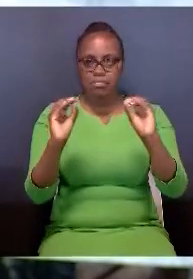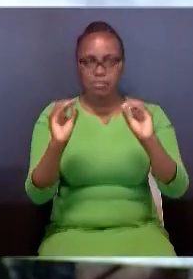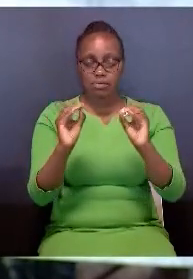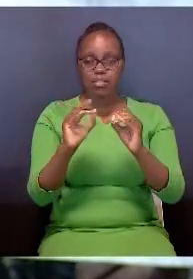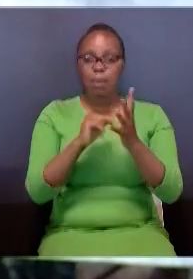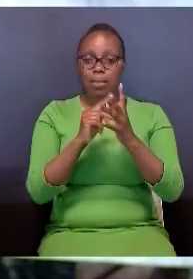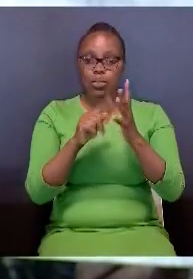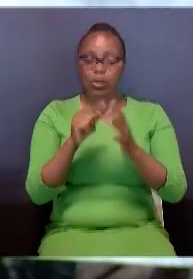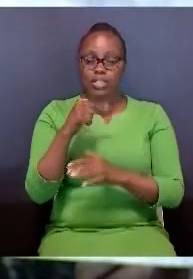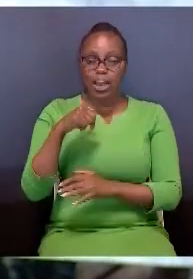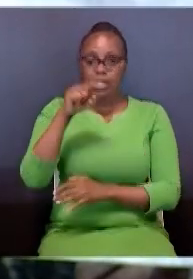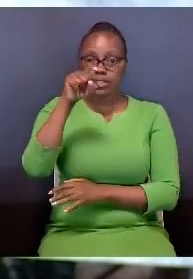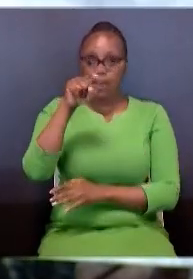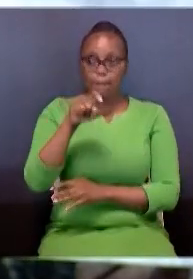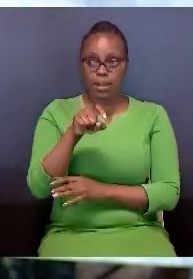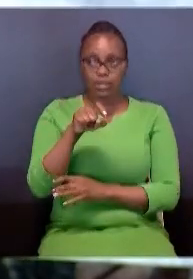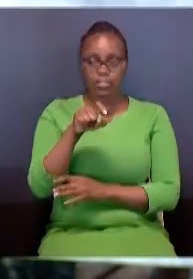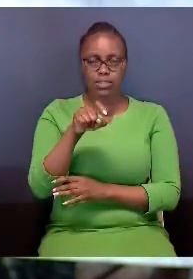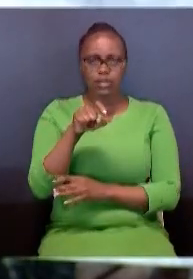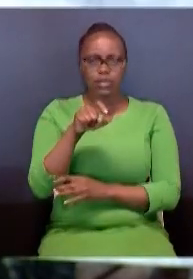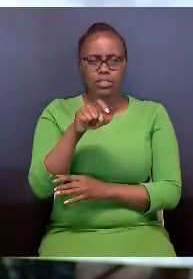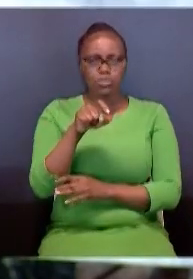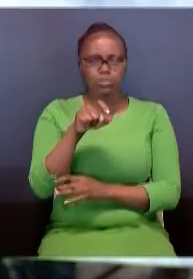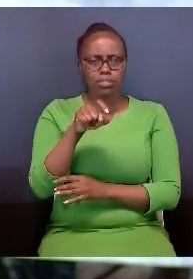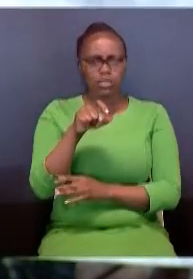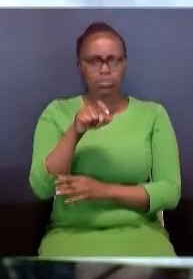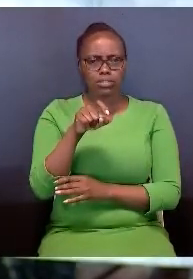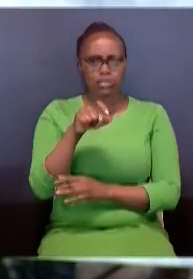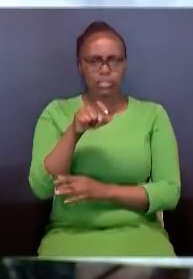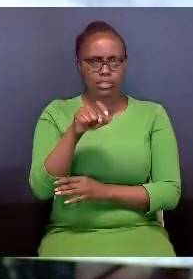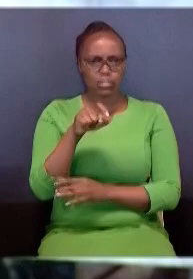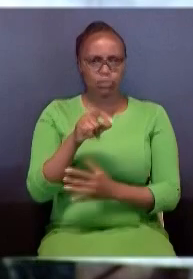Therefore, we must also bear in mind the purpose,